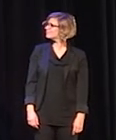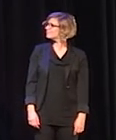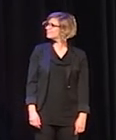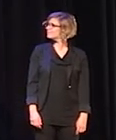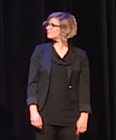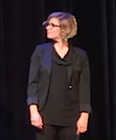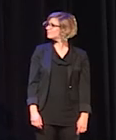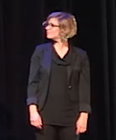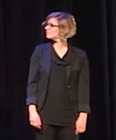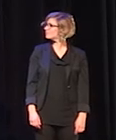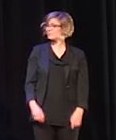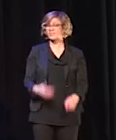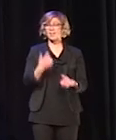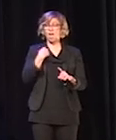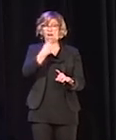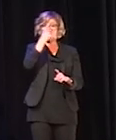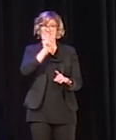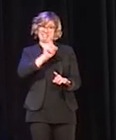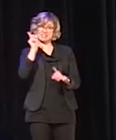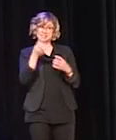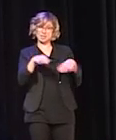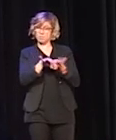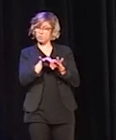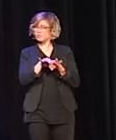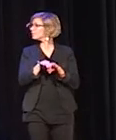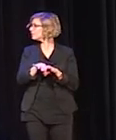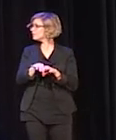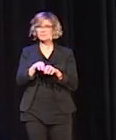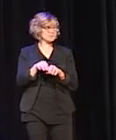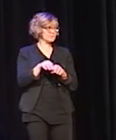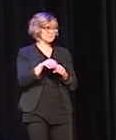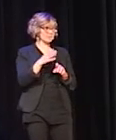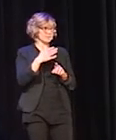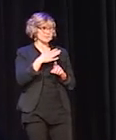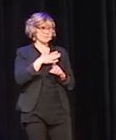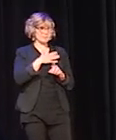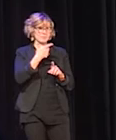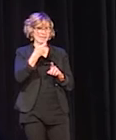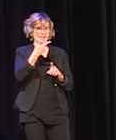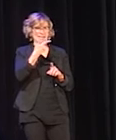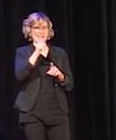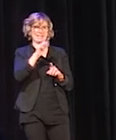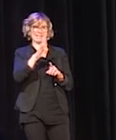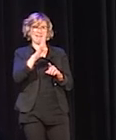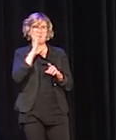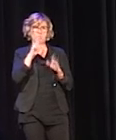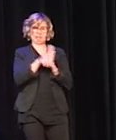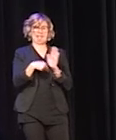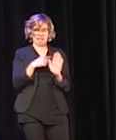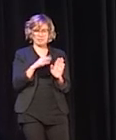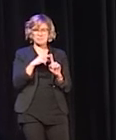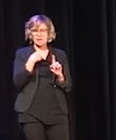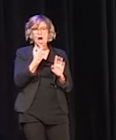Okay, I think this is important. Gav is gonna kill me. I understand the empathy